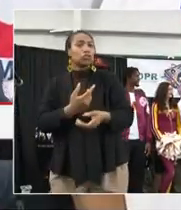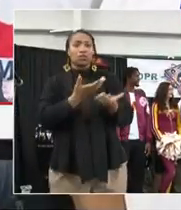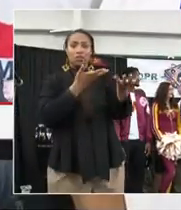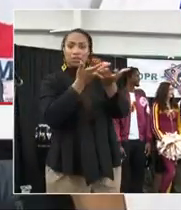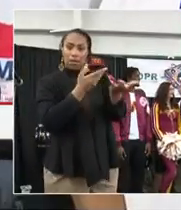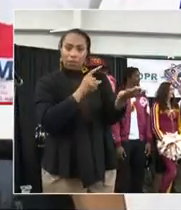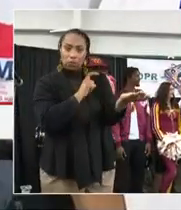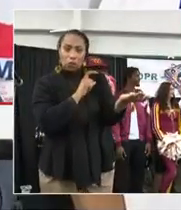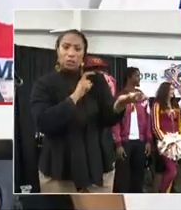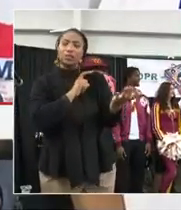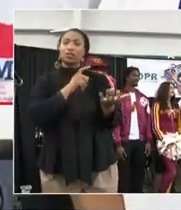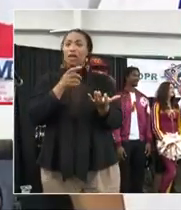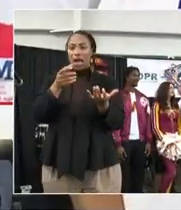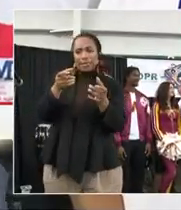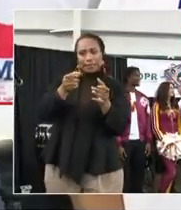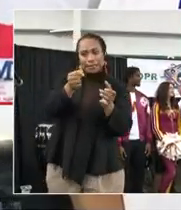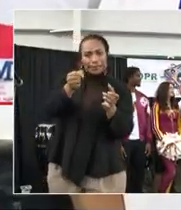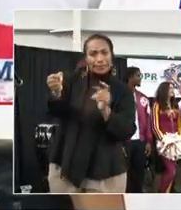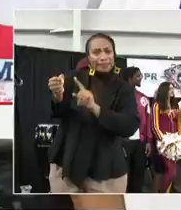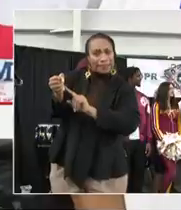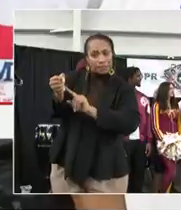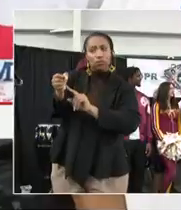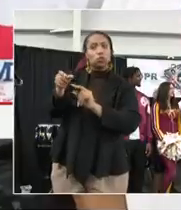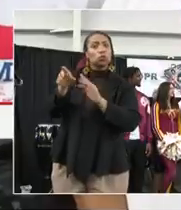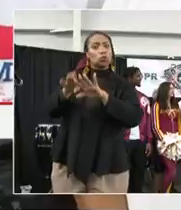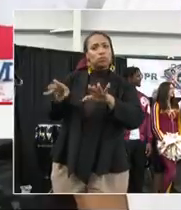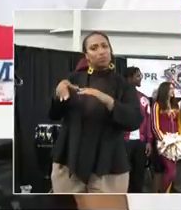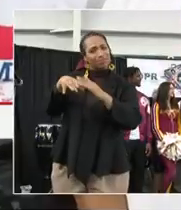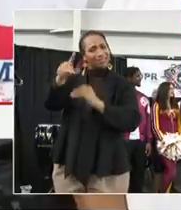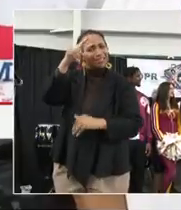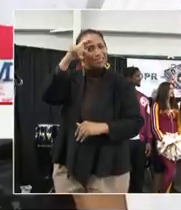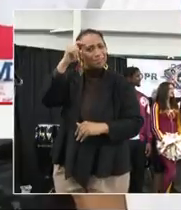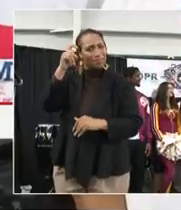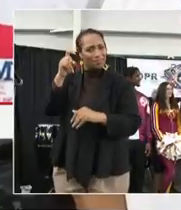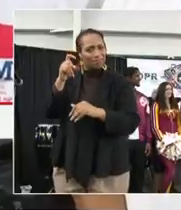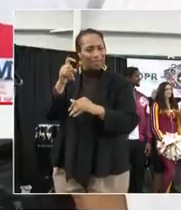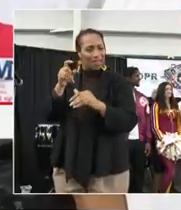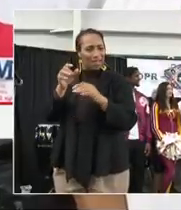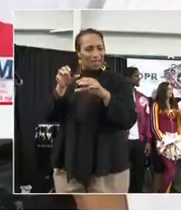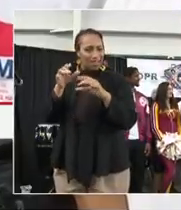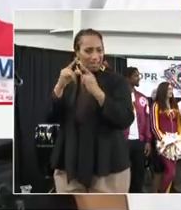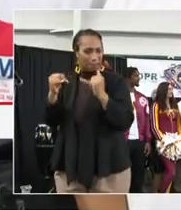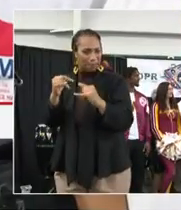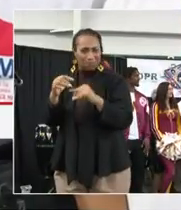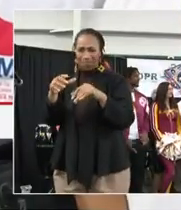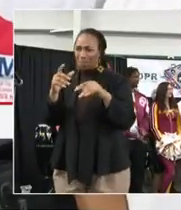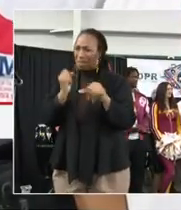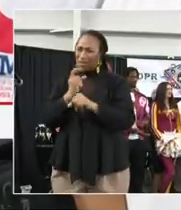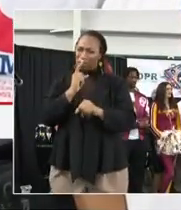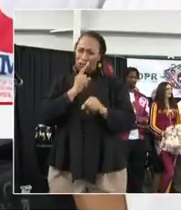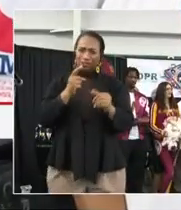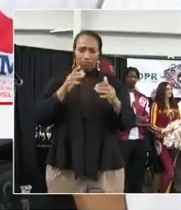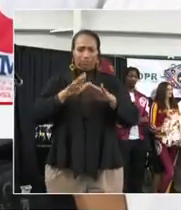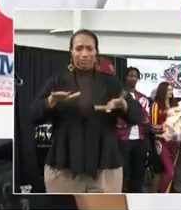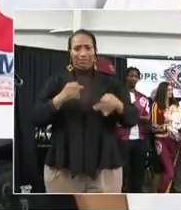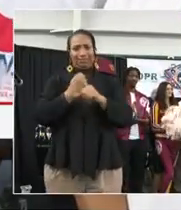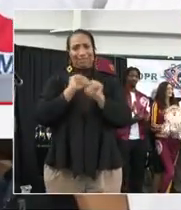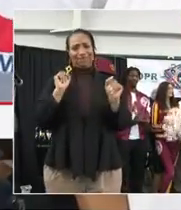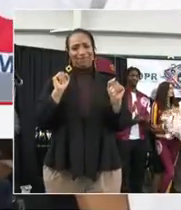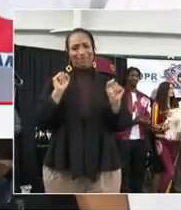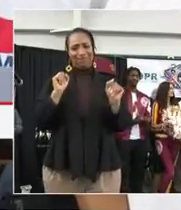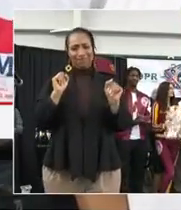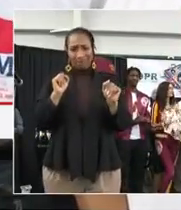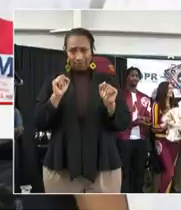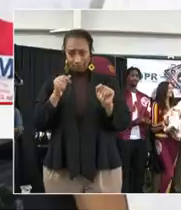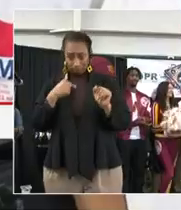summer youth employment? Because it's up to us to keep our kids safe. Are you going to do that for me? I know